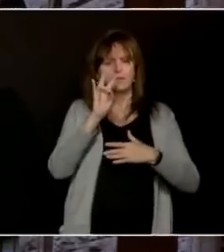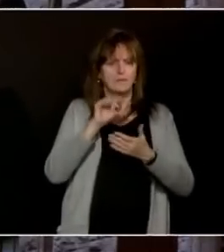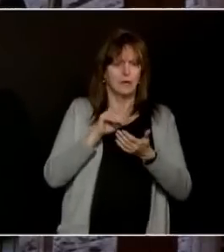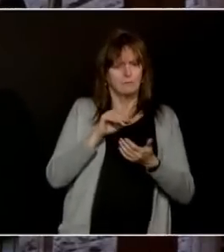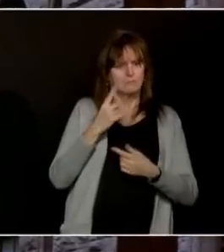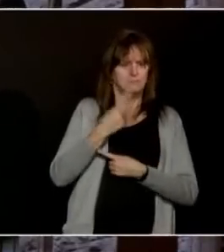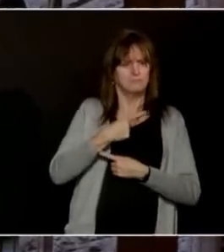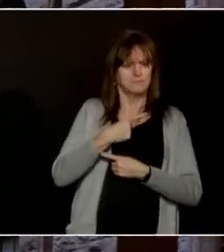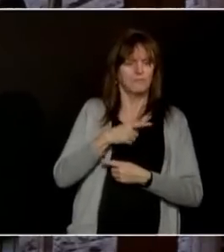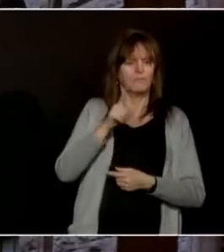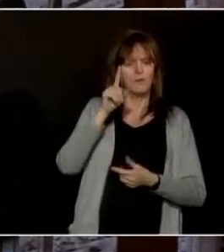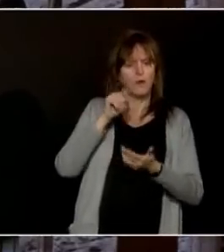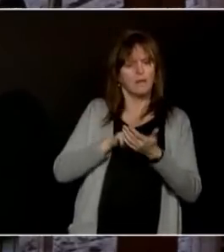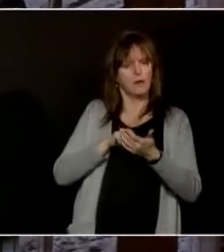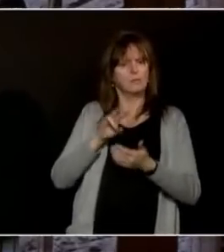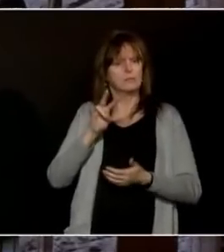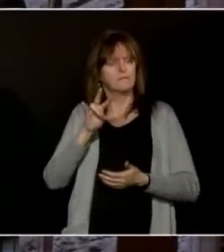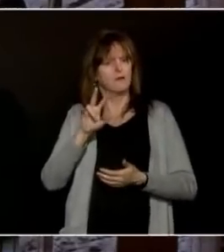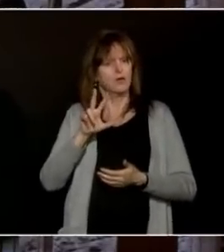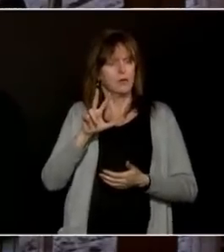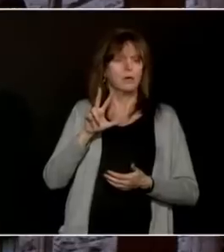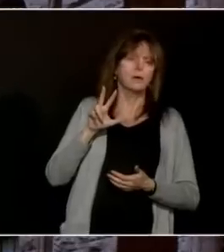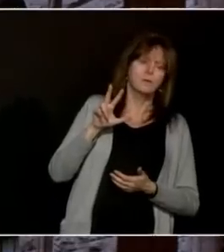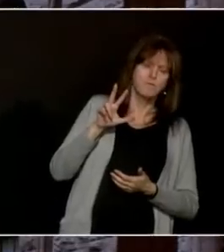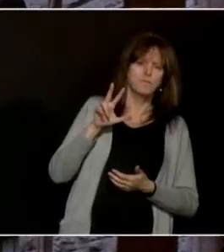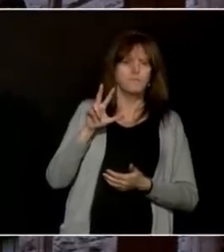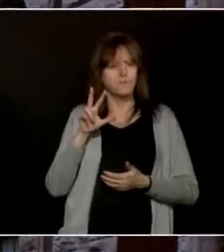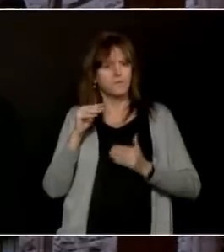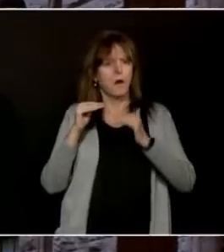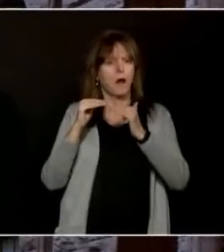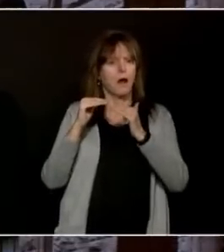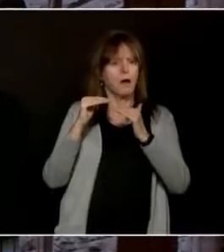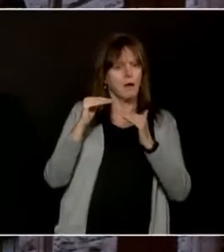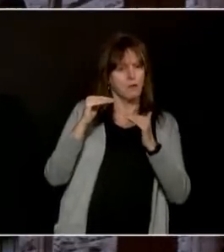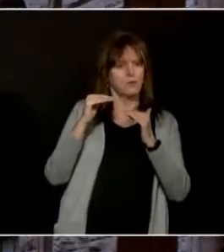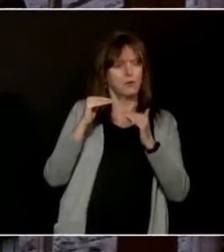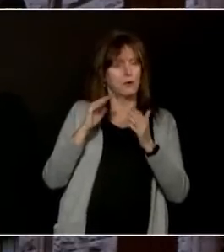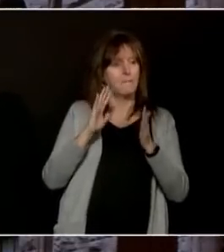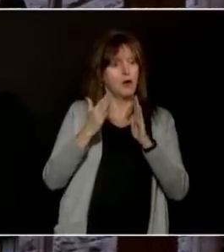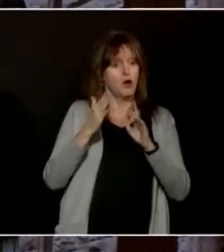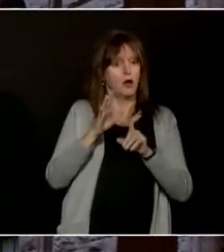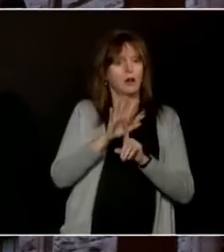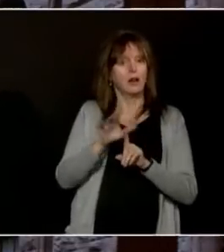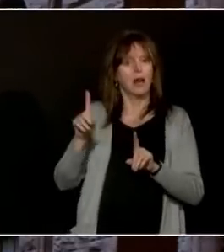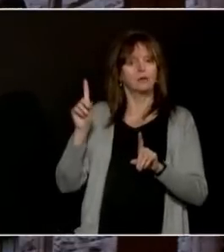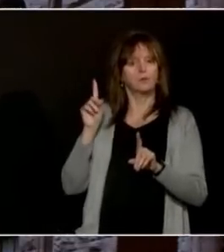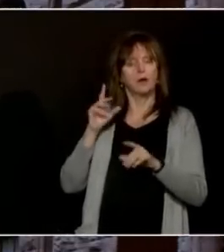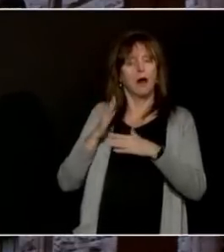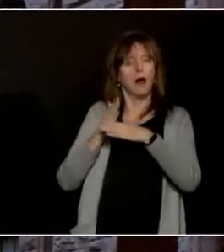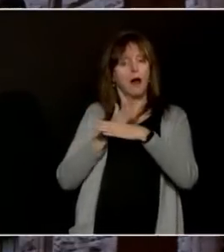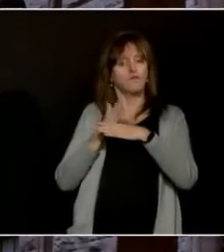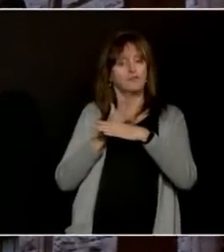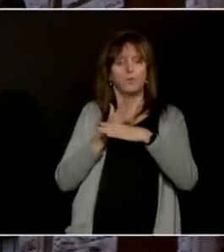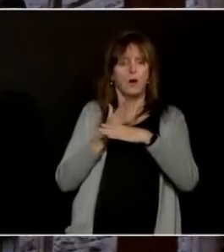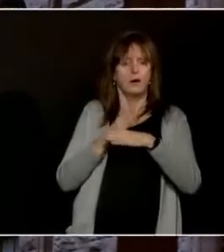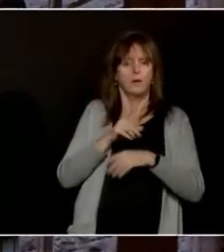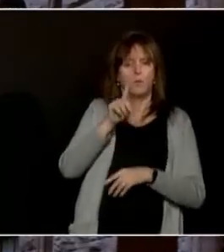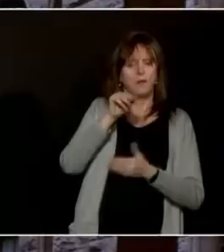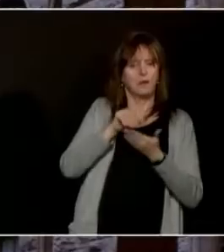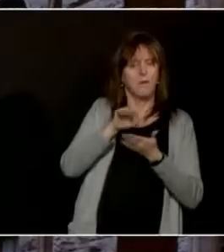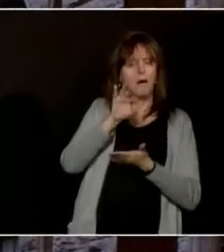1,063, which is slightly lower than the same period last week when the average was 1,099